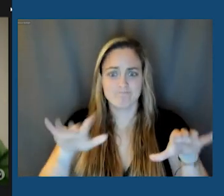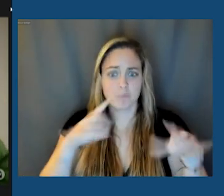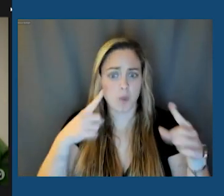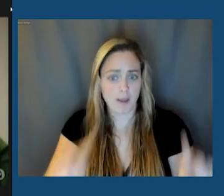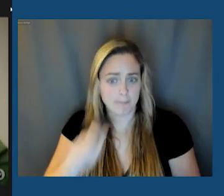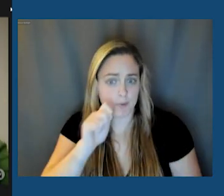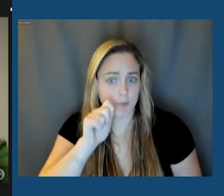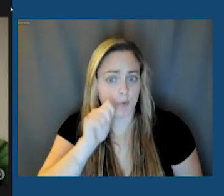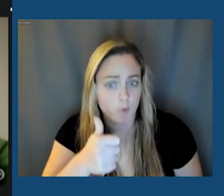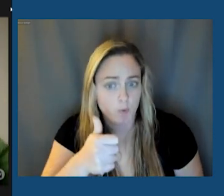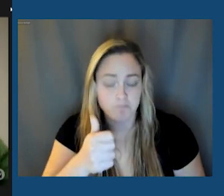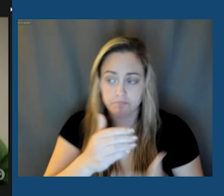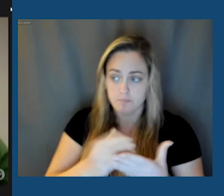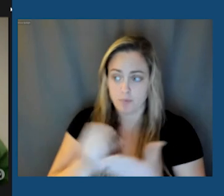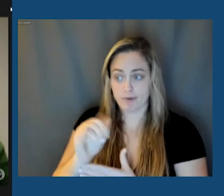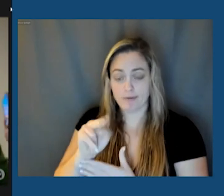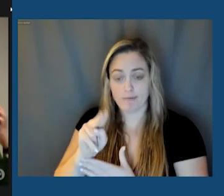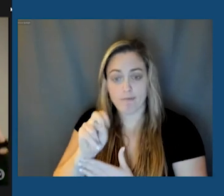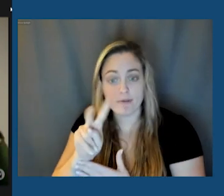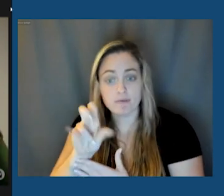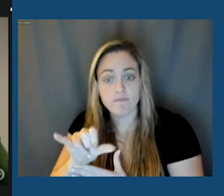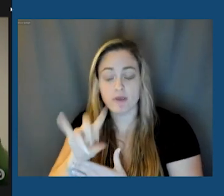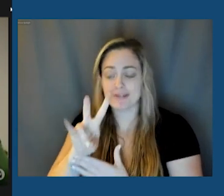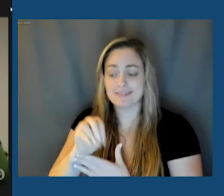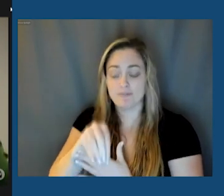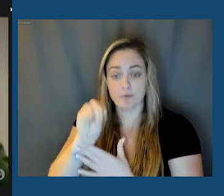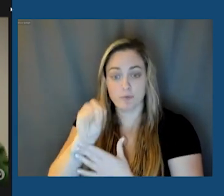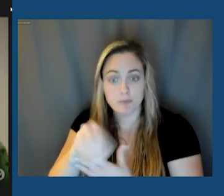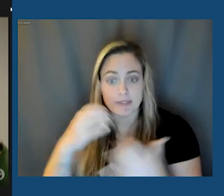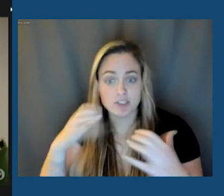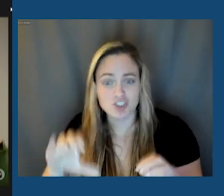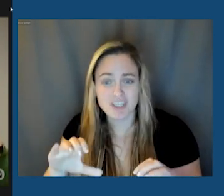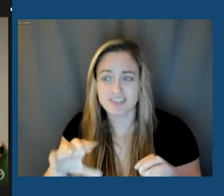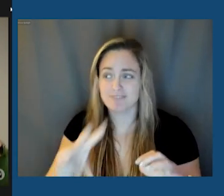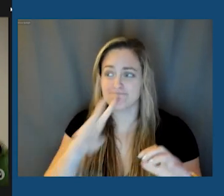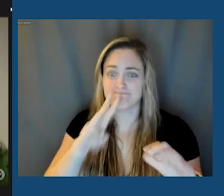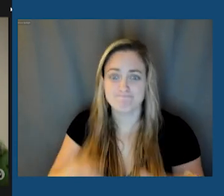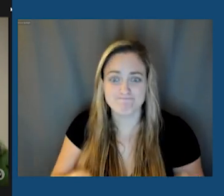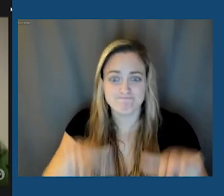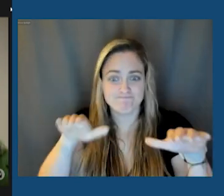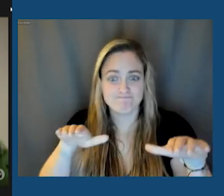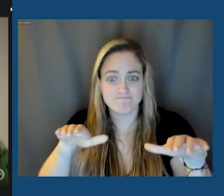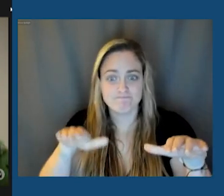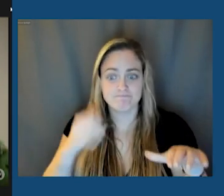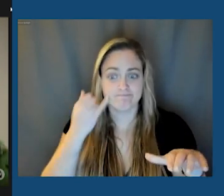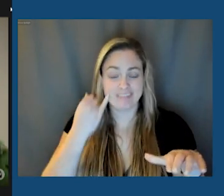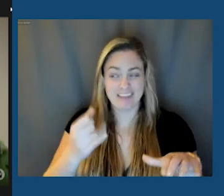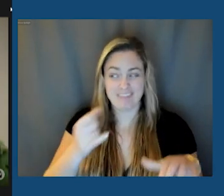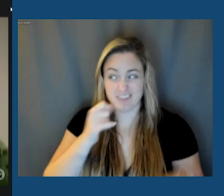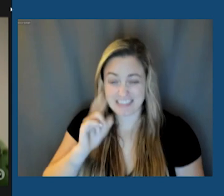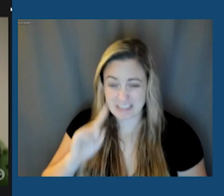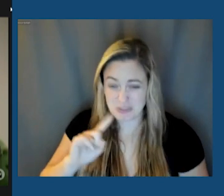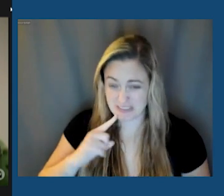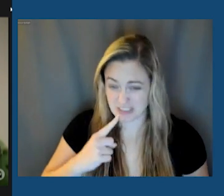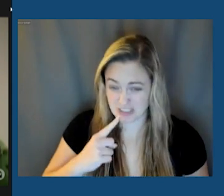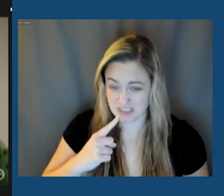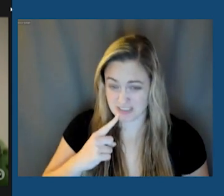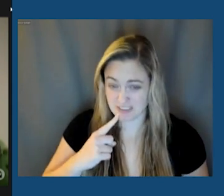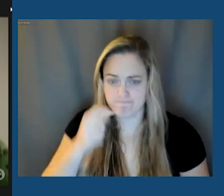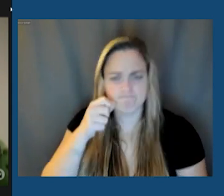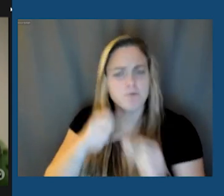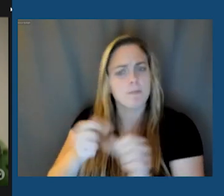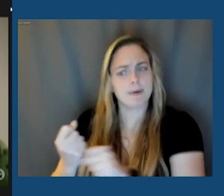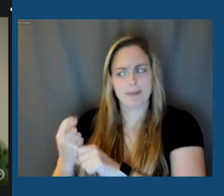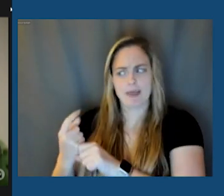of the Hudson Valley will have a 70% chance of flash flooding. If that doesn't sound serious, remember last year when we